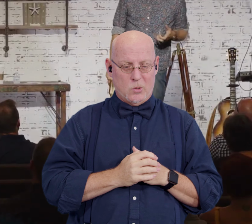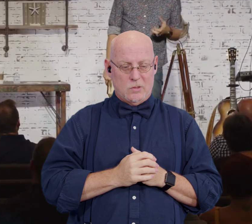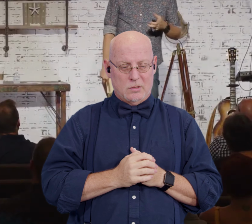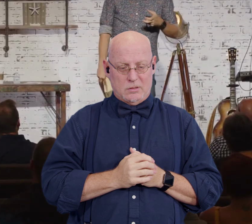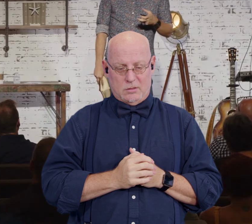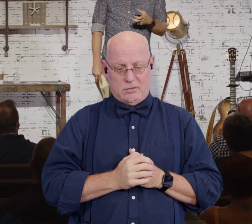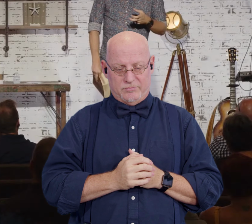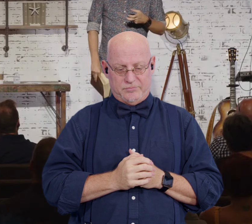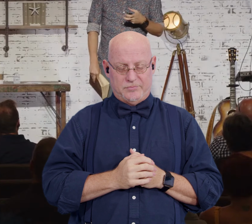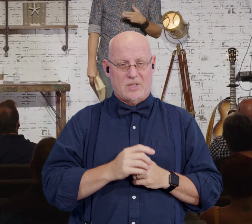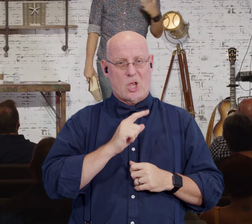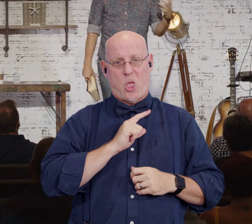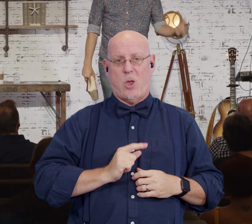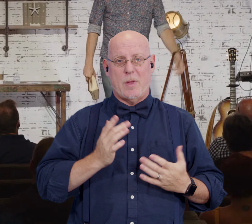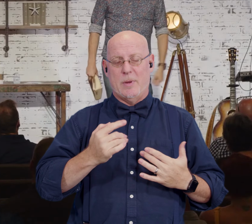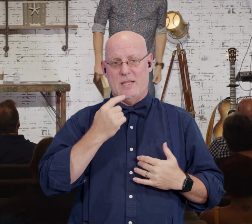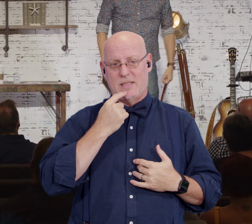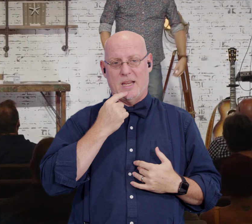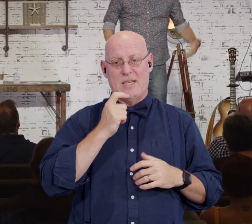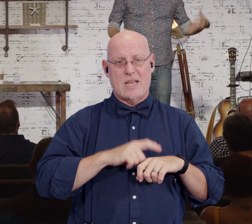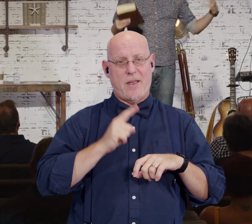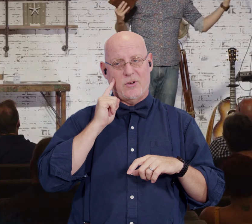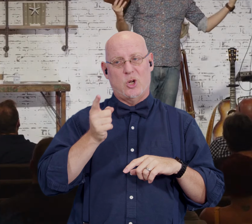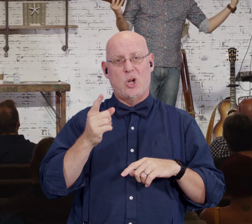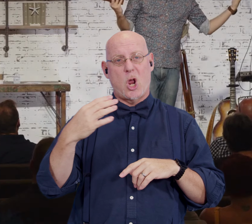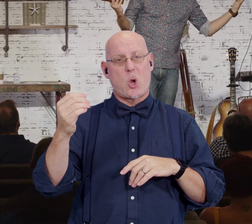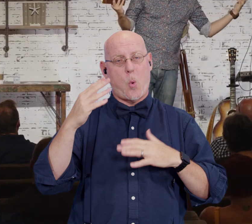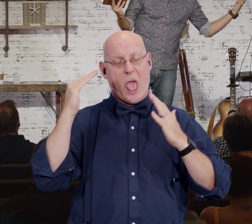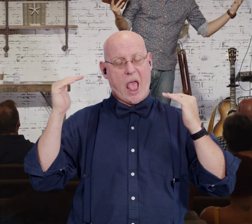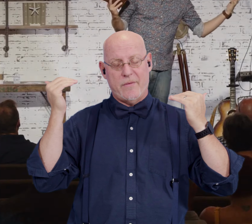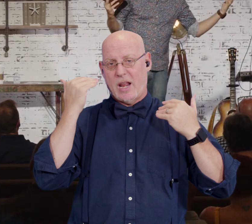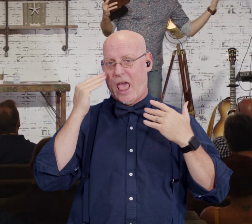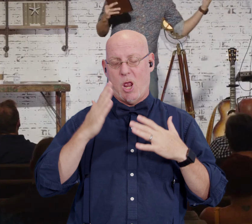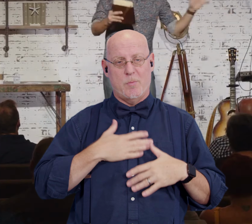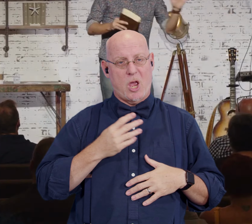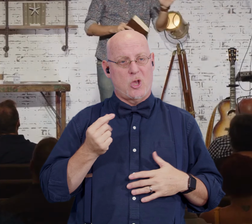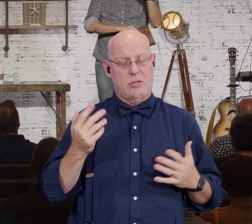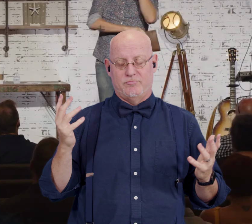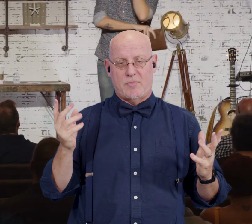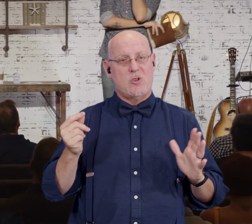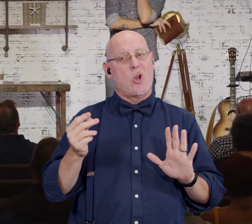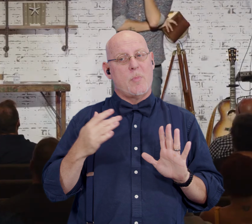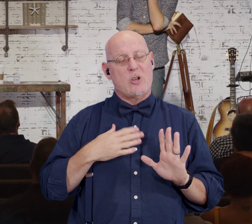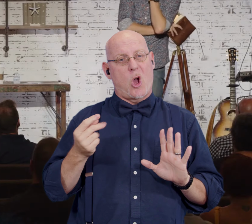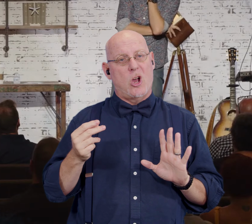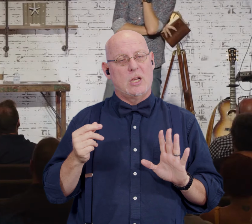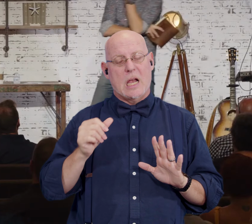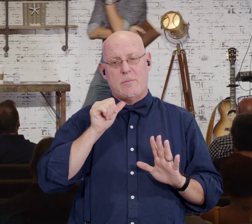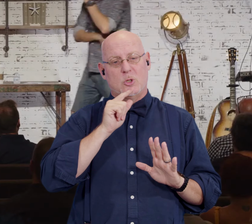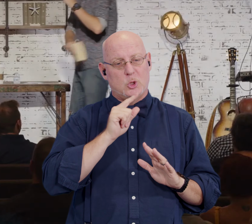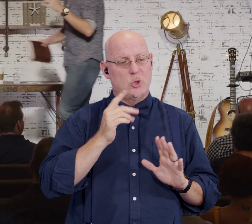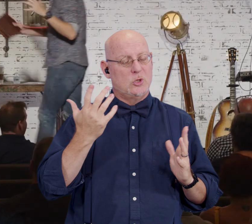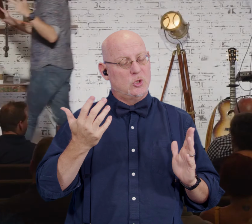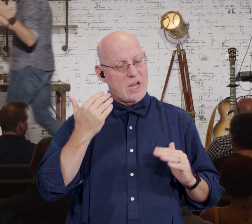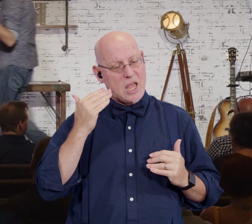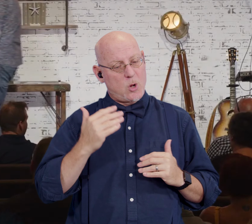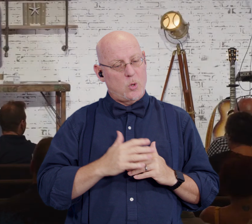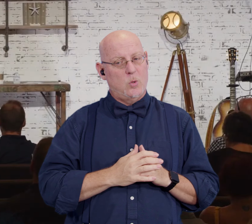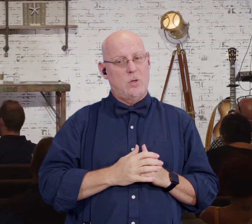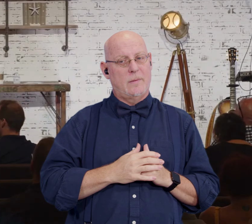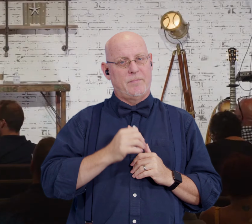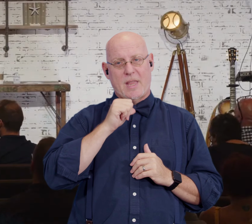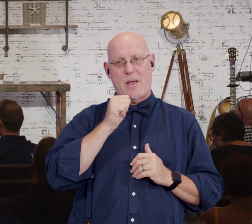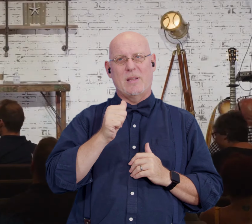point, the Lord might just be saying it's time for her to go to heaven. I don't know, my dog that is. So, you know, I just don't know. So I'm like,